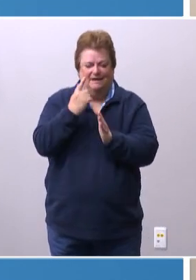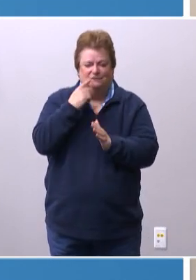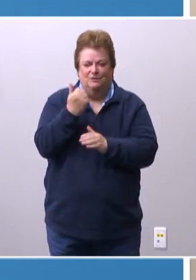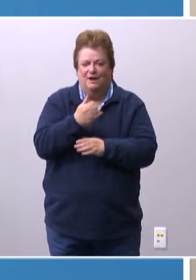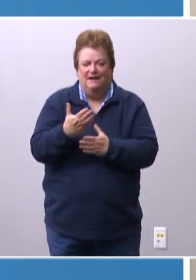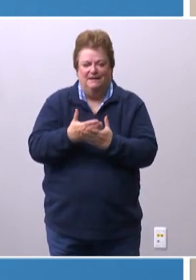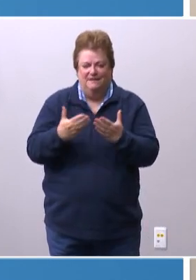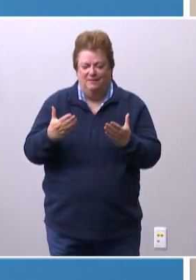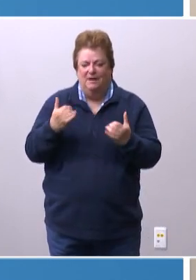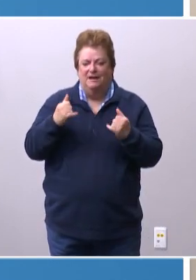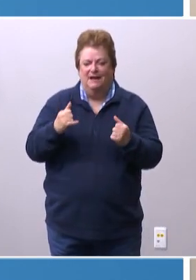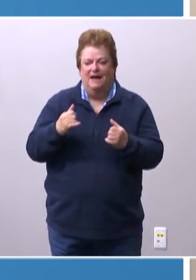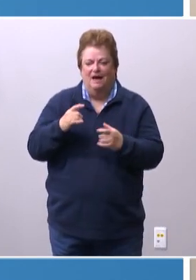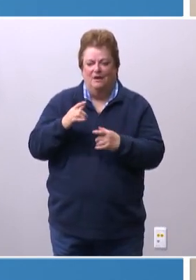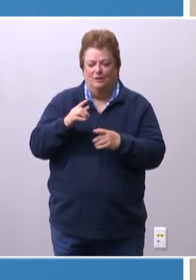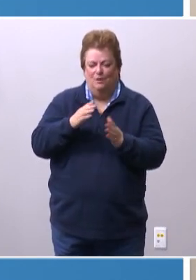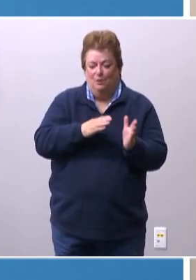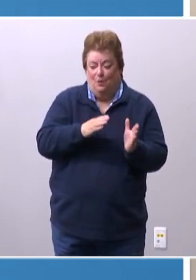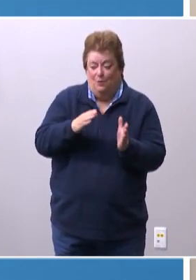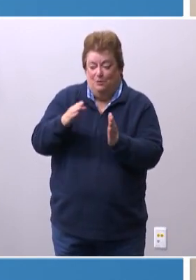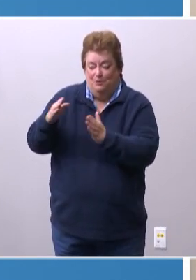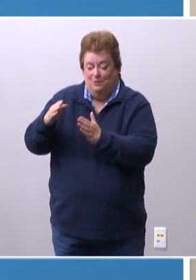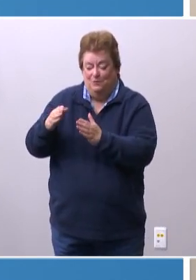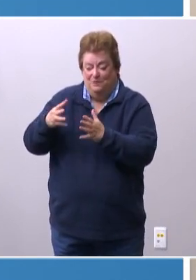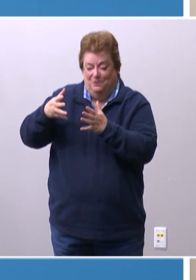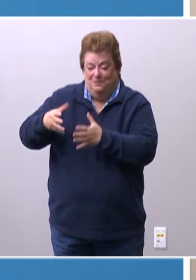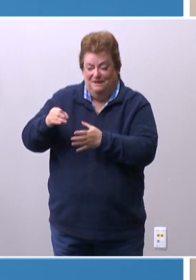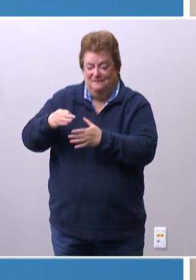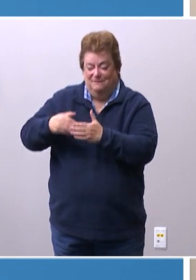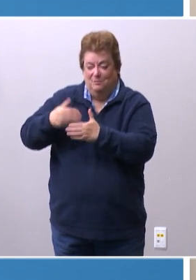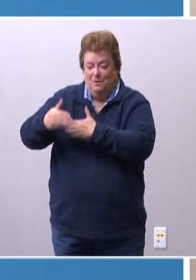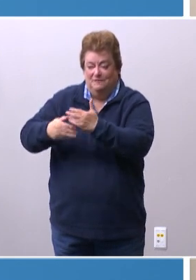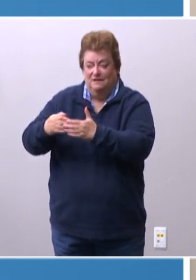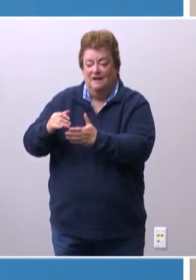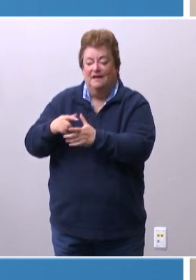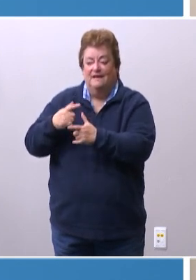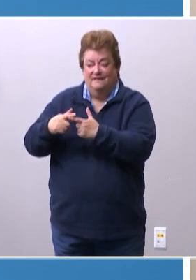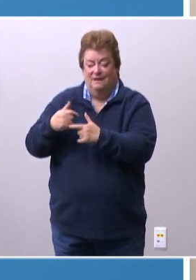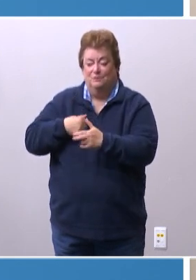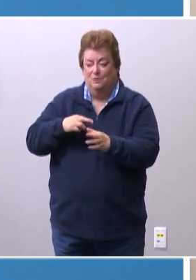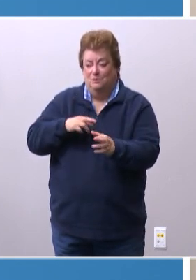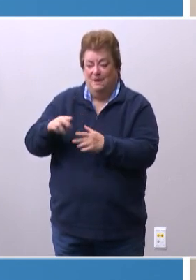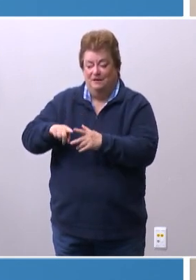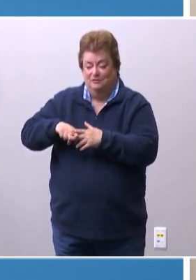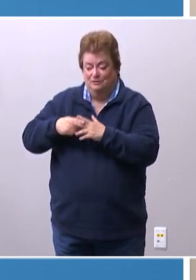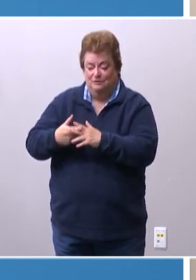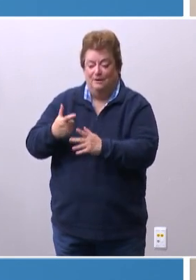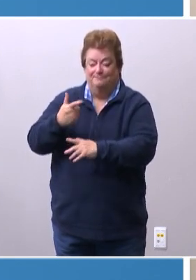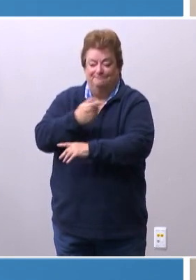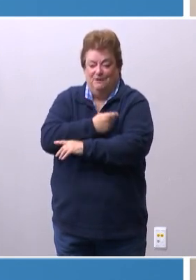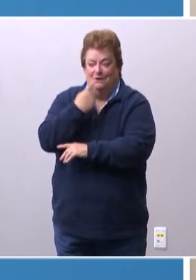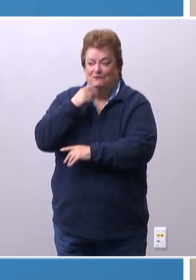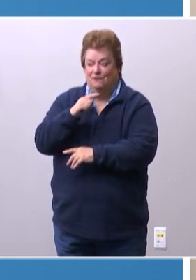just need to get it moved through the rest of the process, and we'll be ready to start moving in Lancaster County.